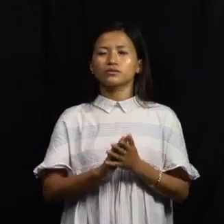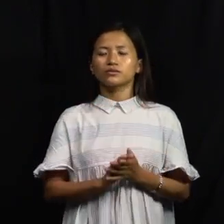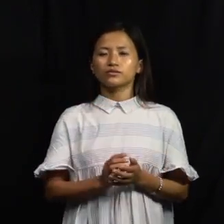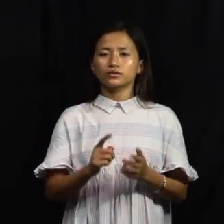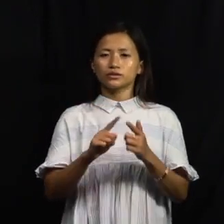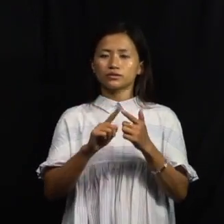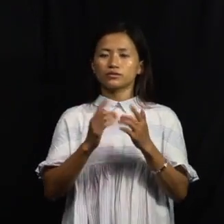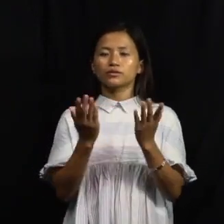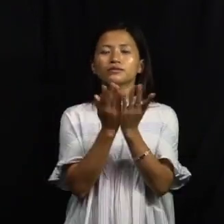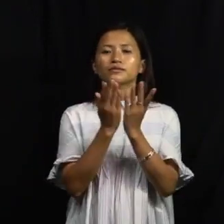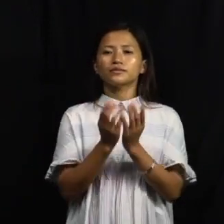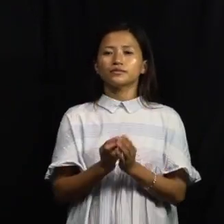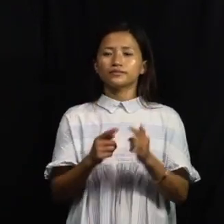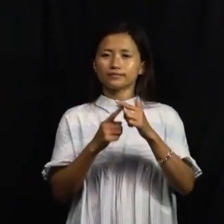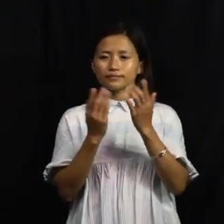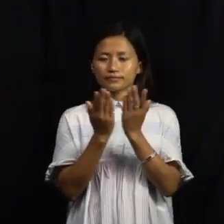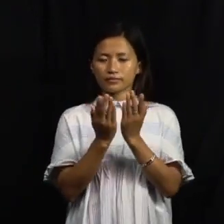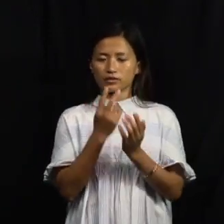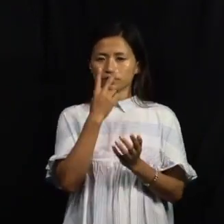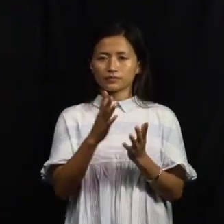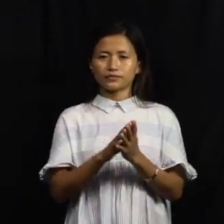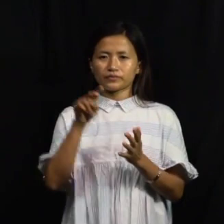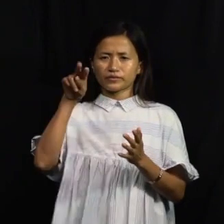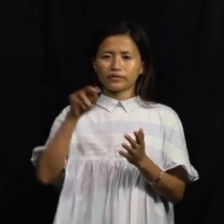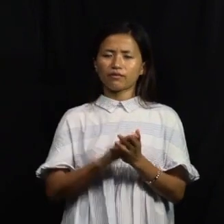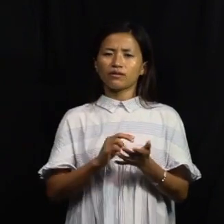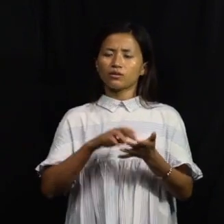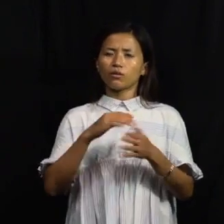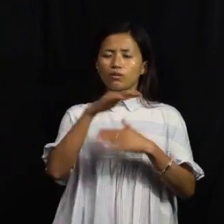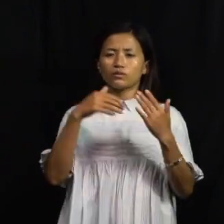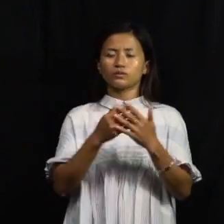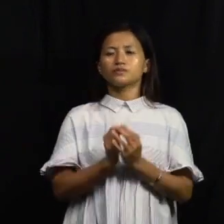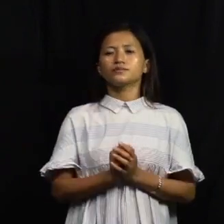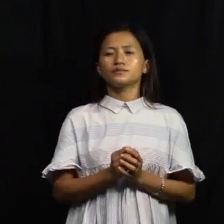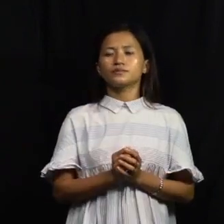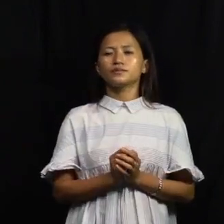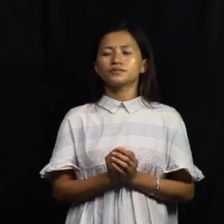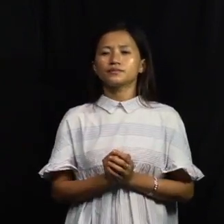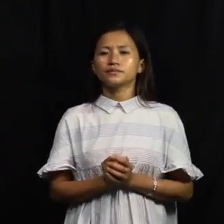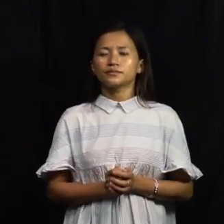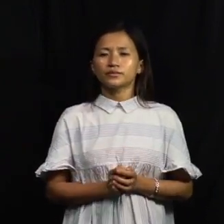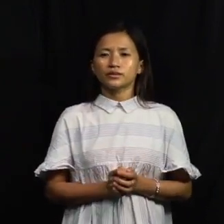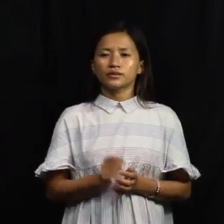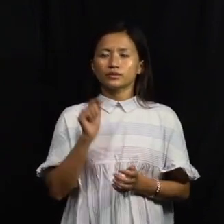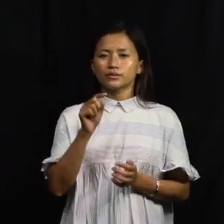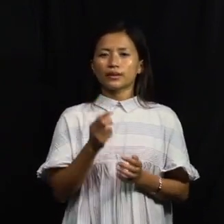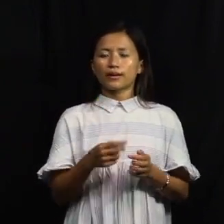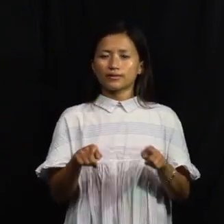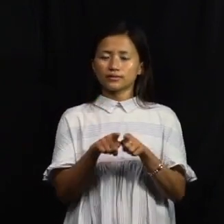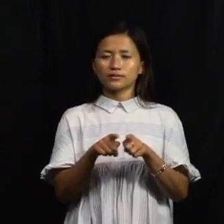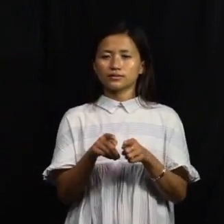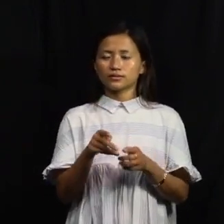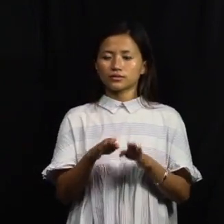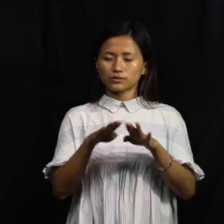the textbook, they have given the meanings, the process, the nature, and the scope. So you as a student, while you're reading